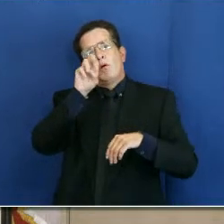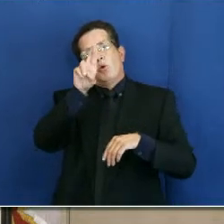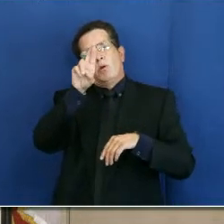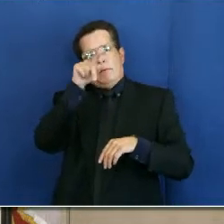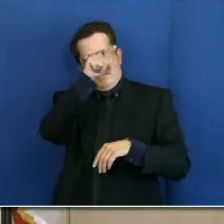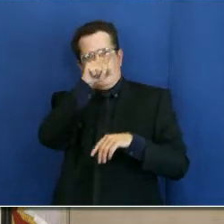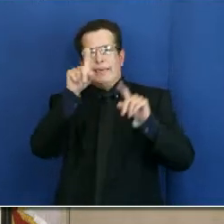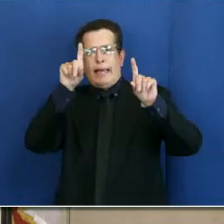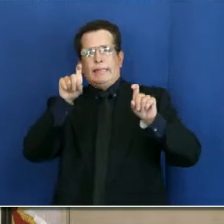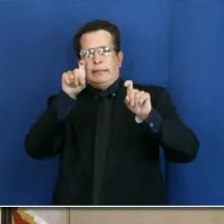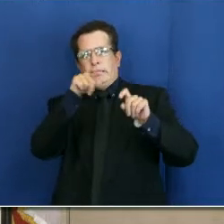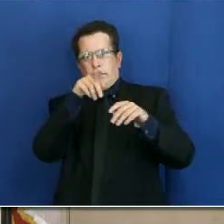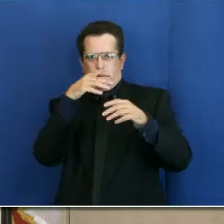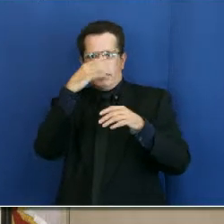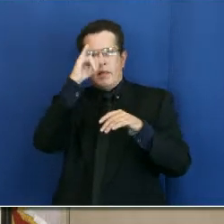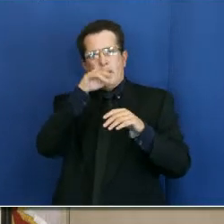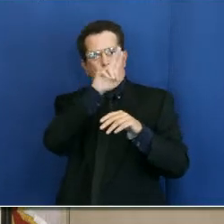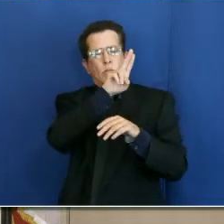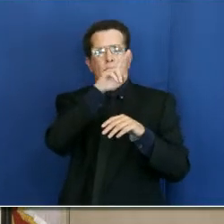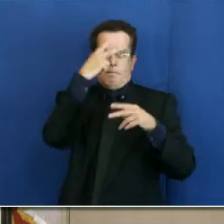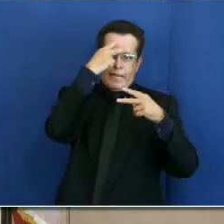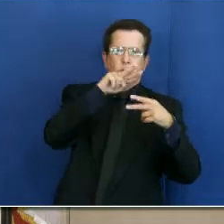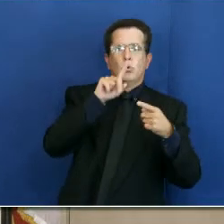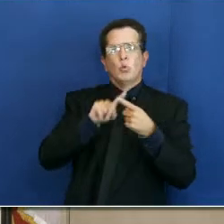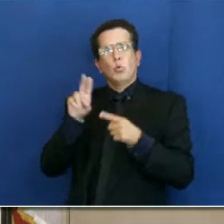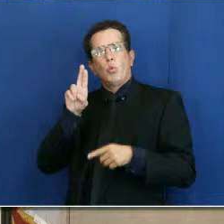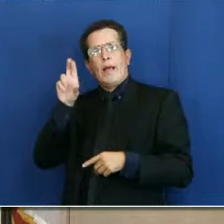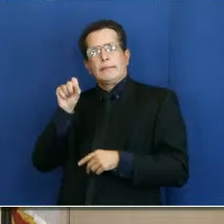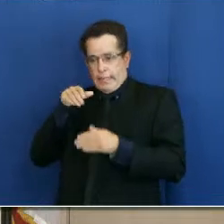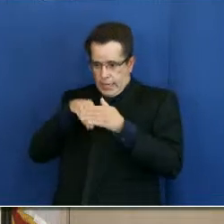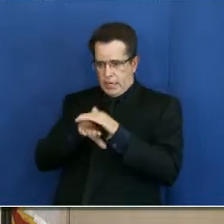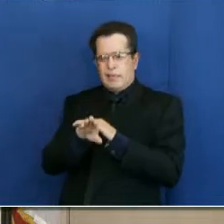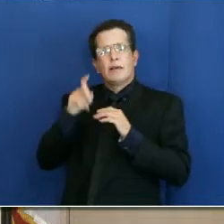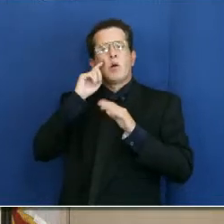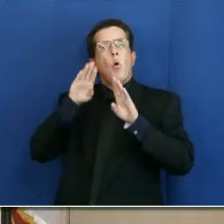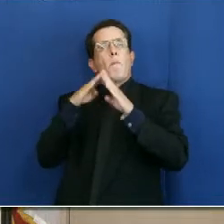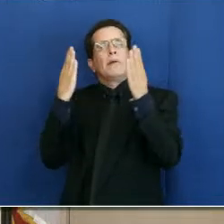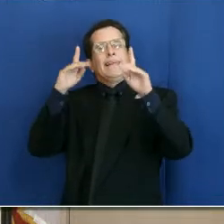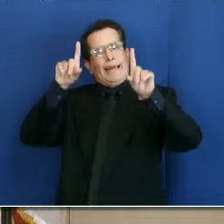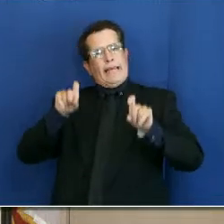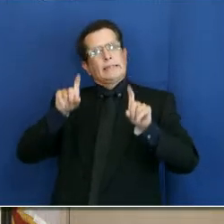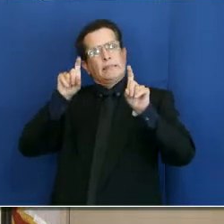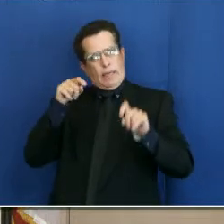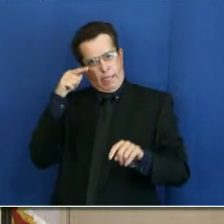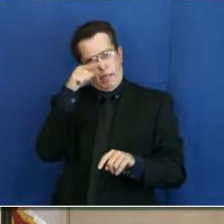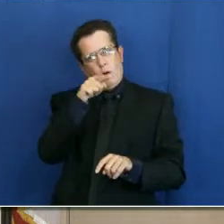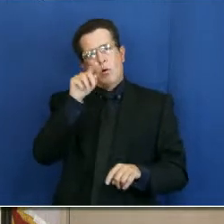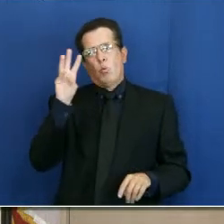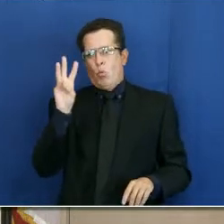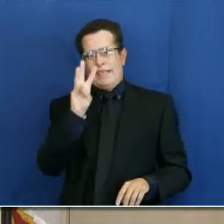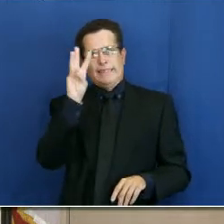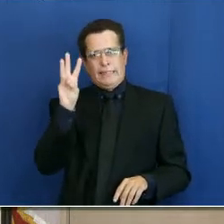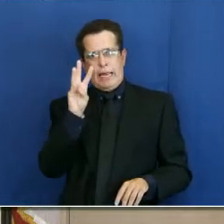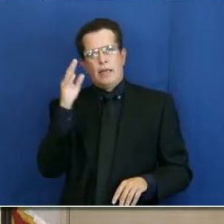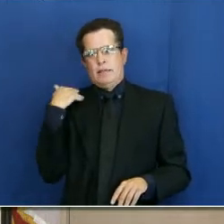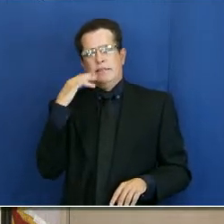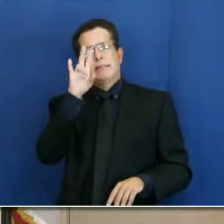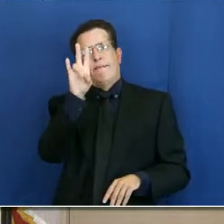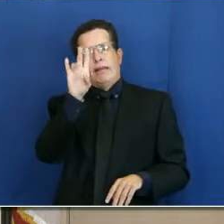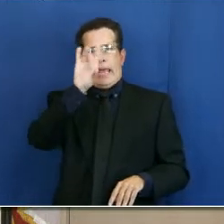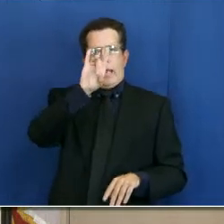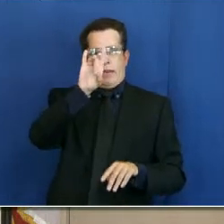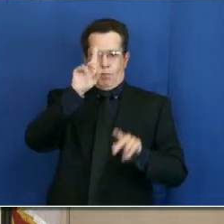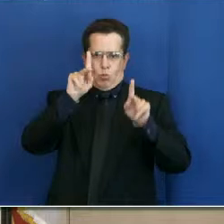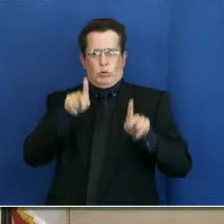East crossing. You know, we just opened that up yesterday, and on Wednesday we had 78 people get tested.